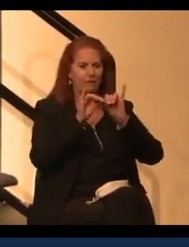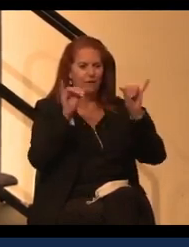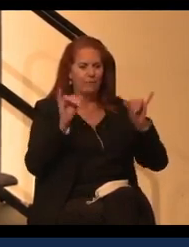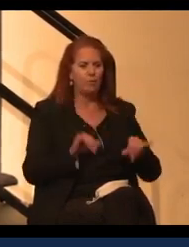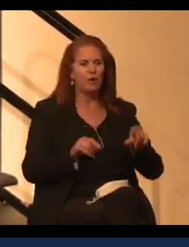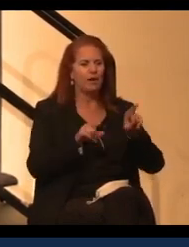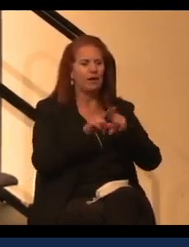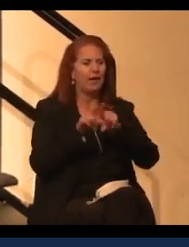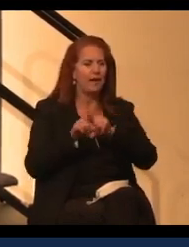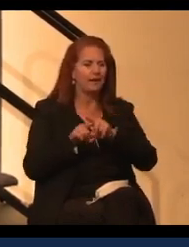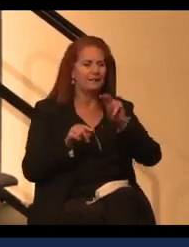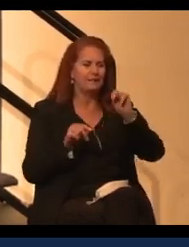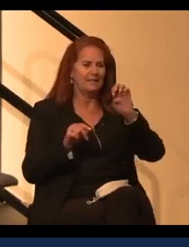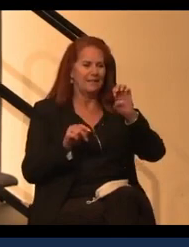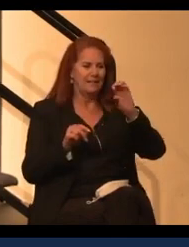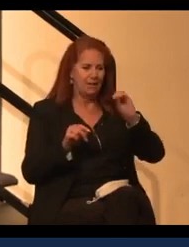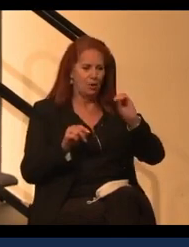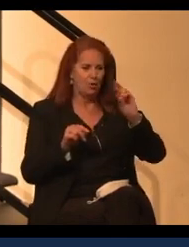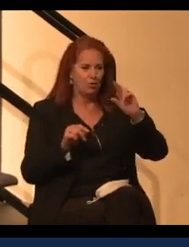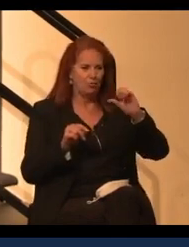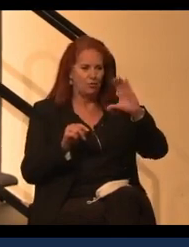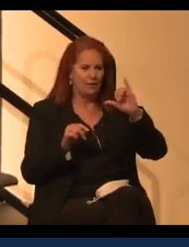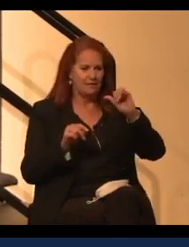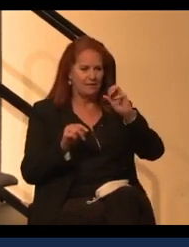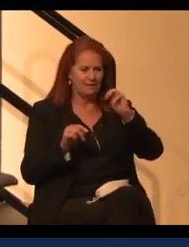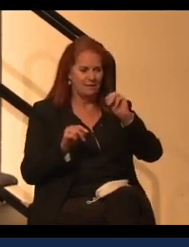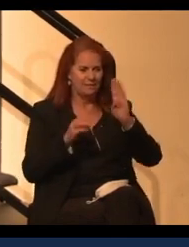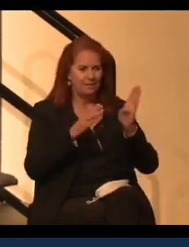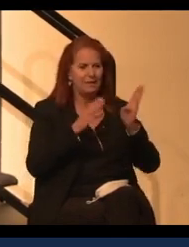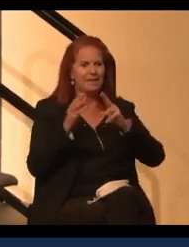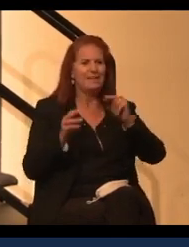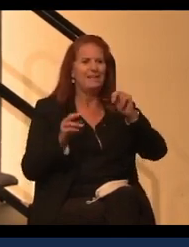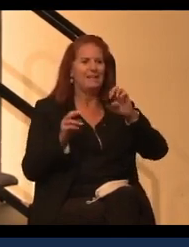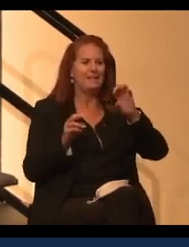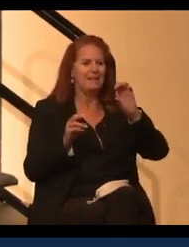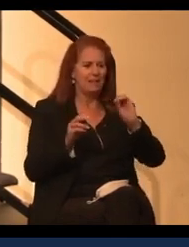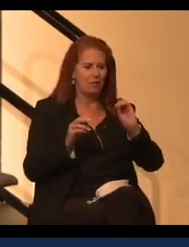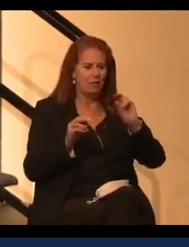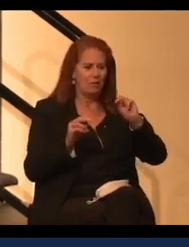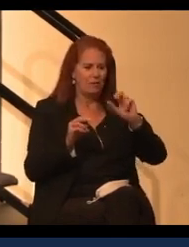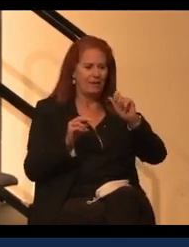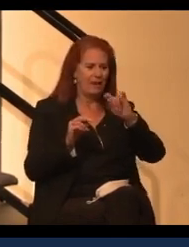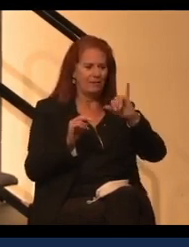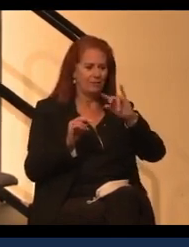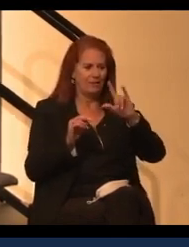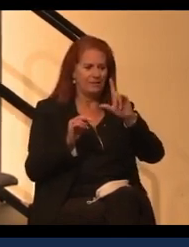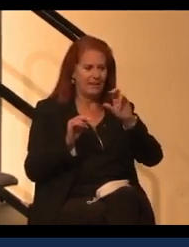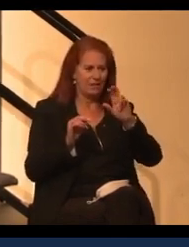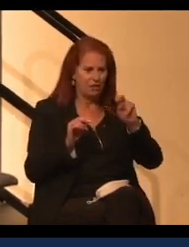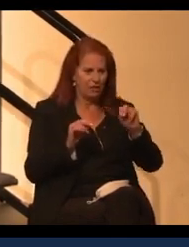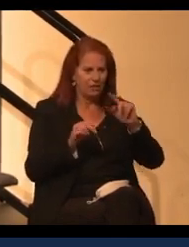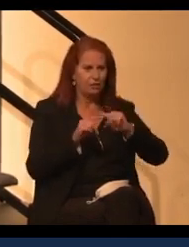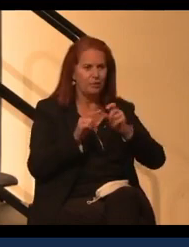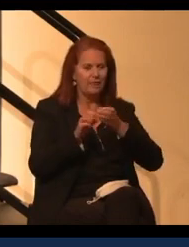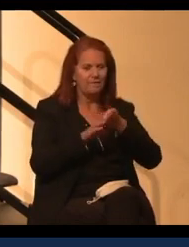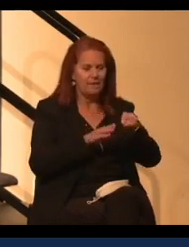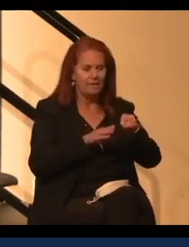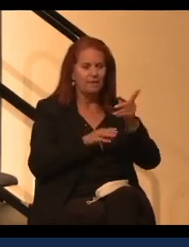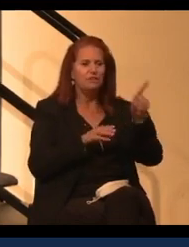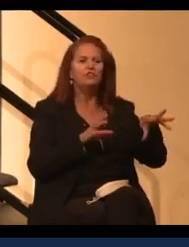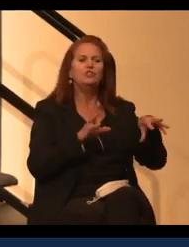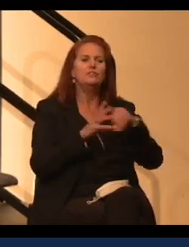such as Neo-Racism and Neo-Nationalism to the field. In addition, Dr.